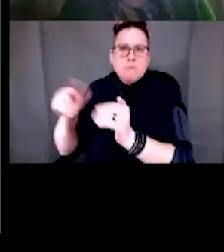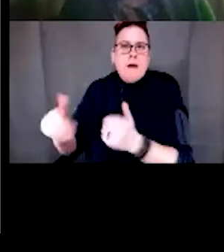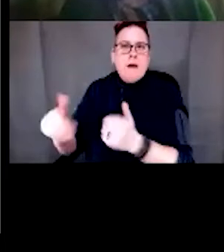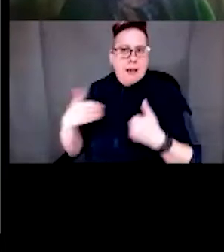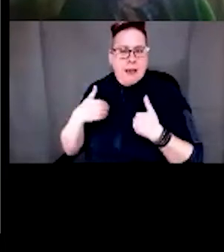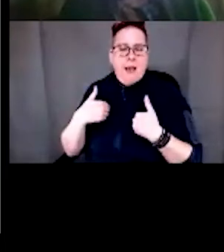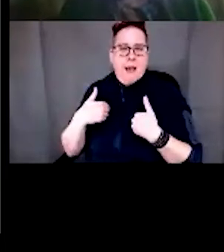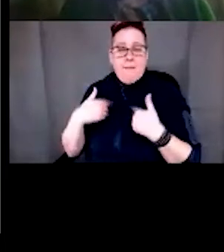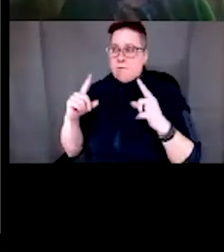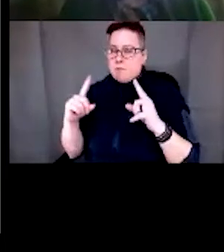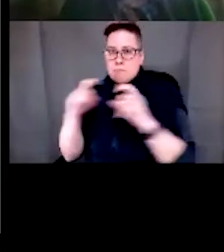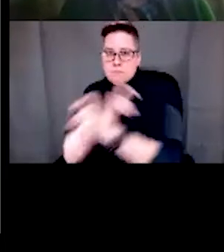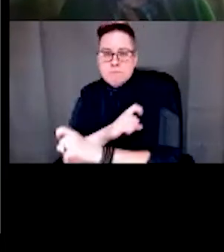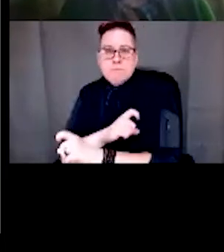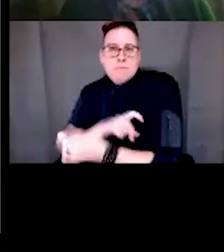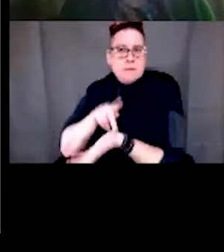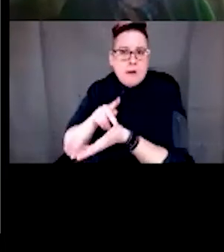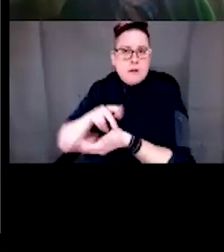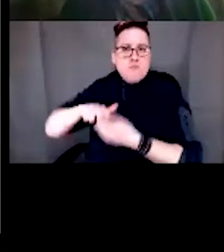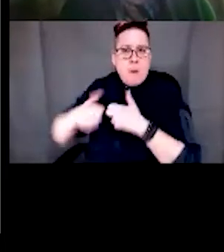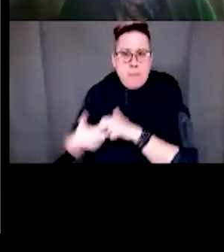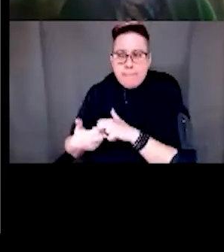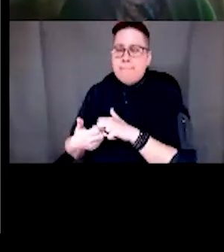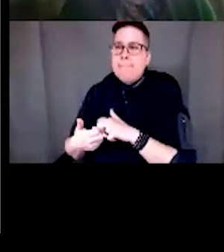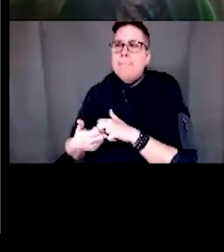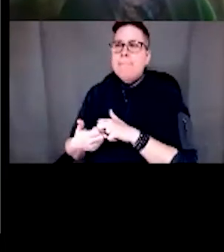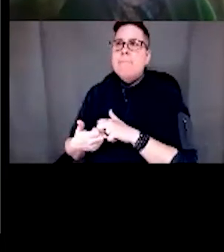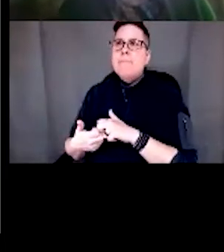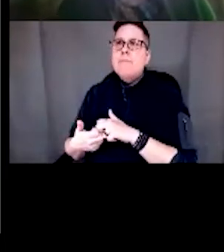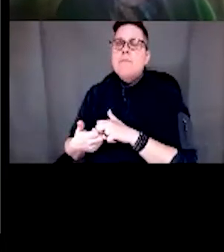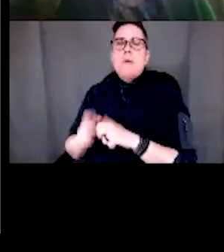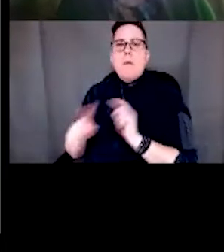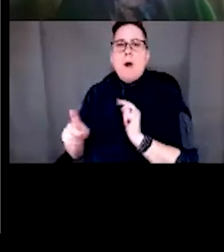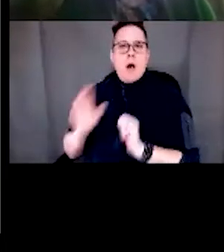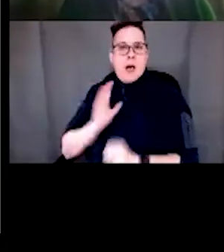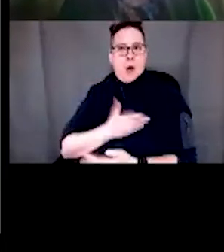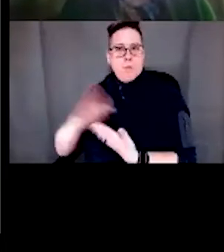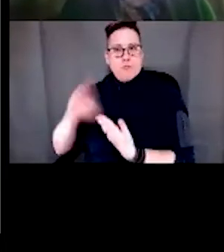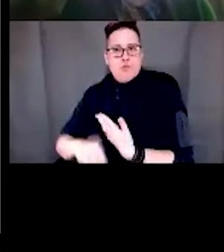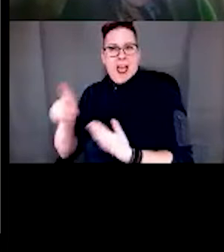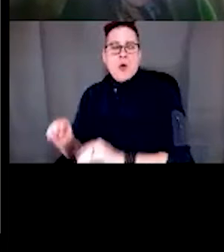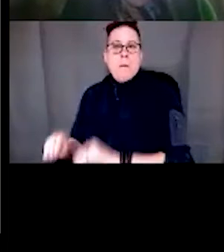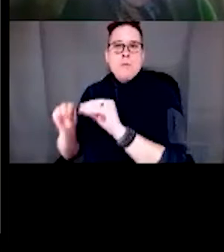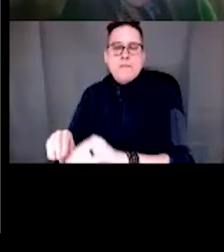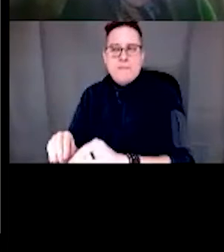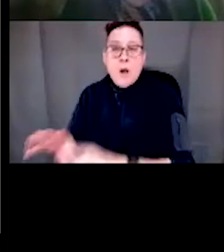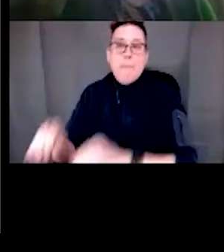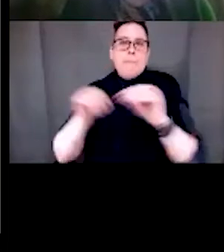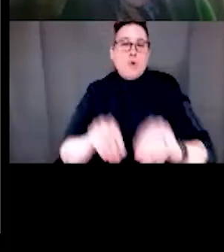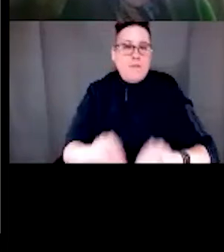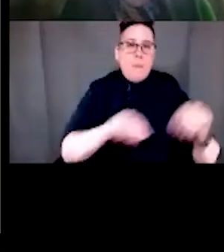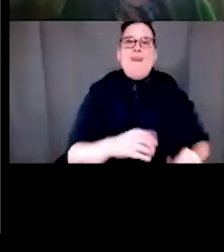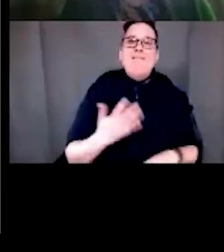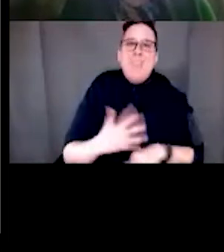very complex psychiatric problems, we had to move our program 5 times. And it was